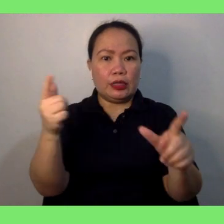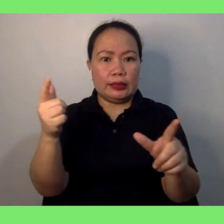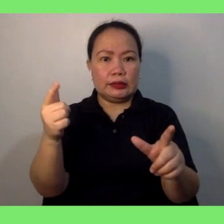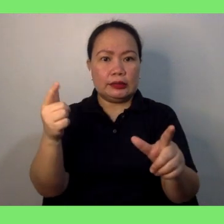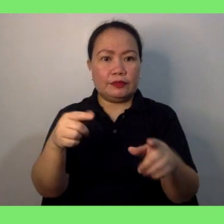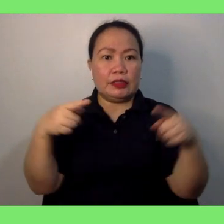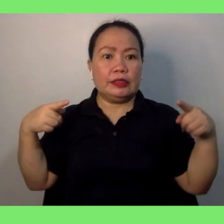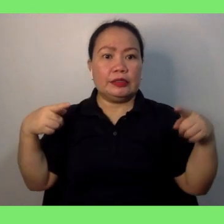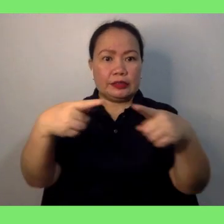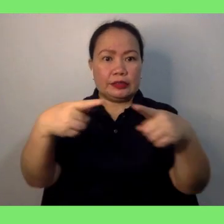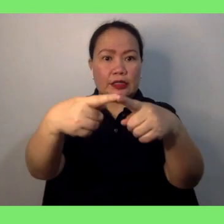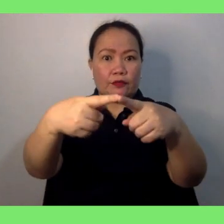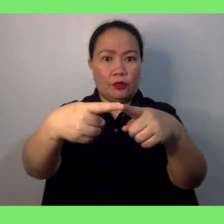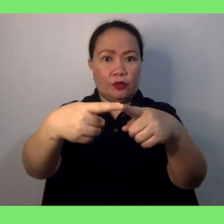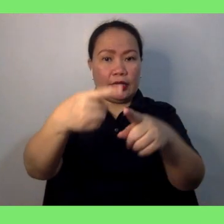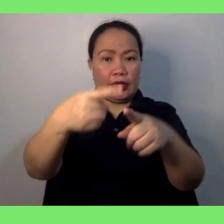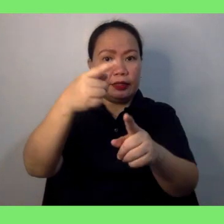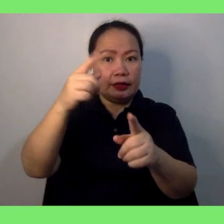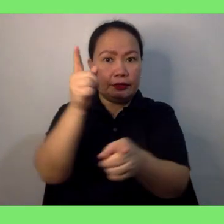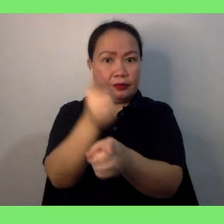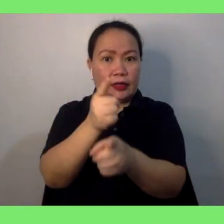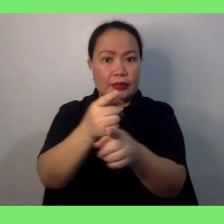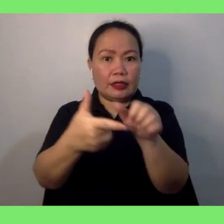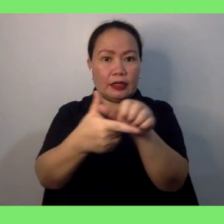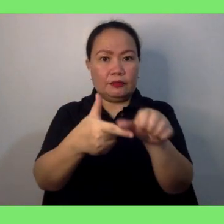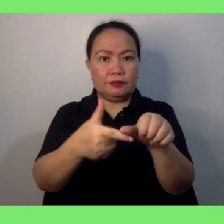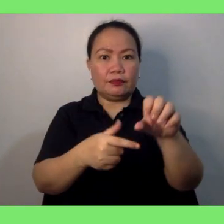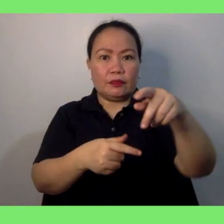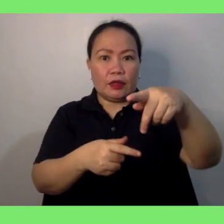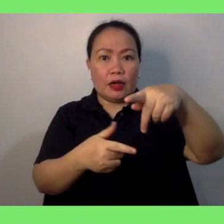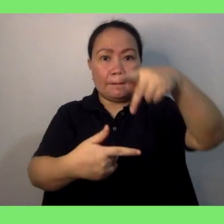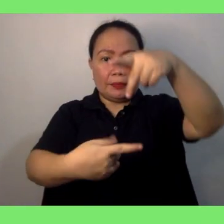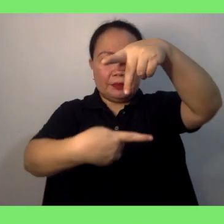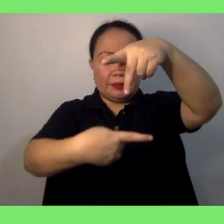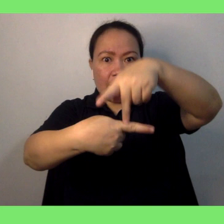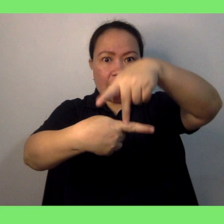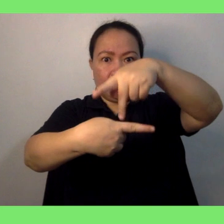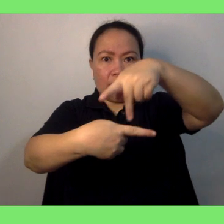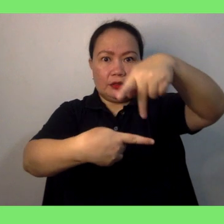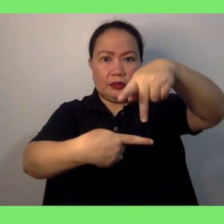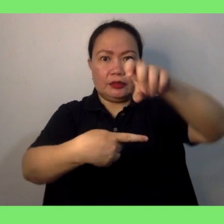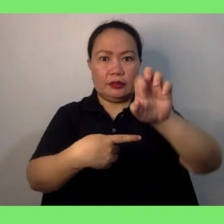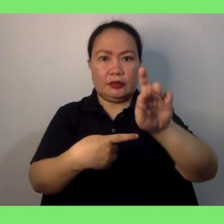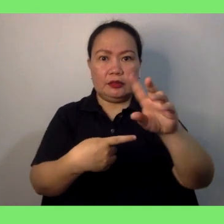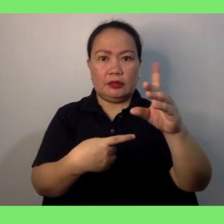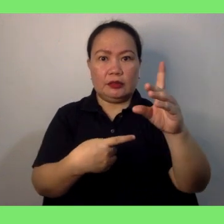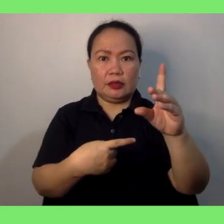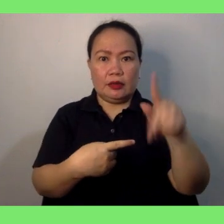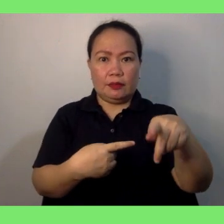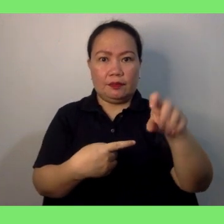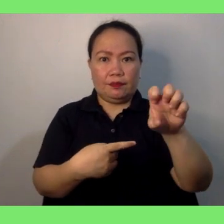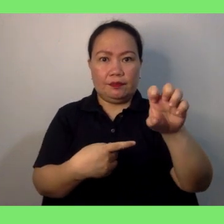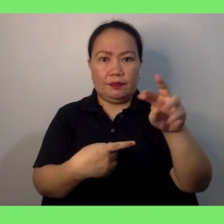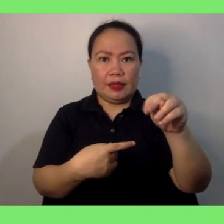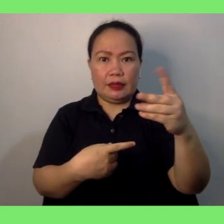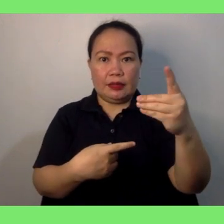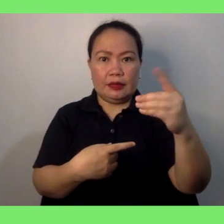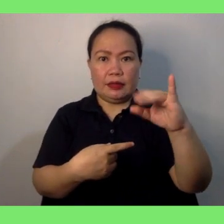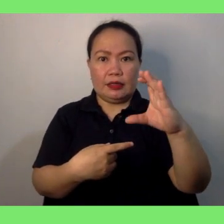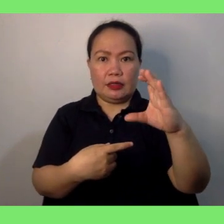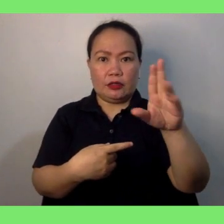of the angles is 90, that is complementary. If two lines are